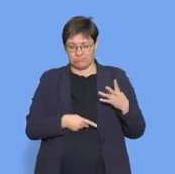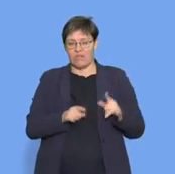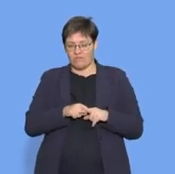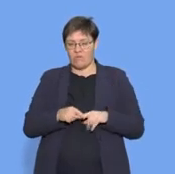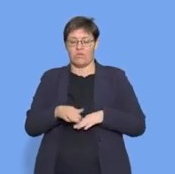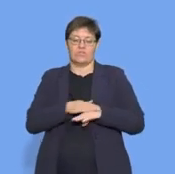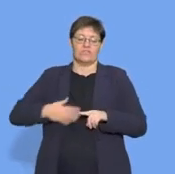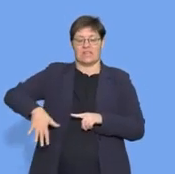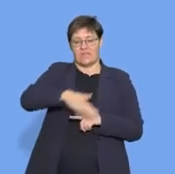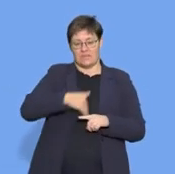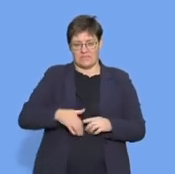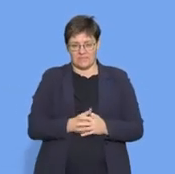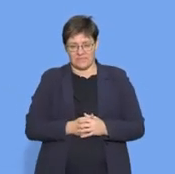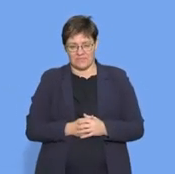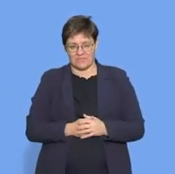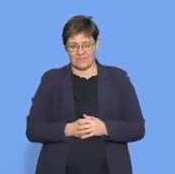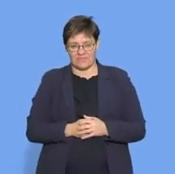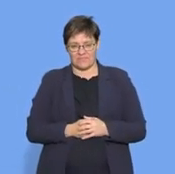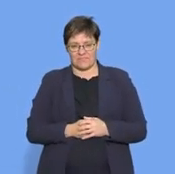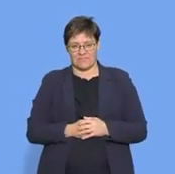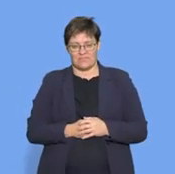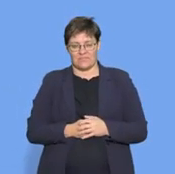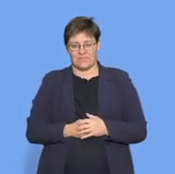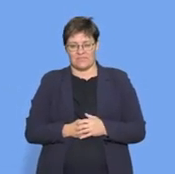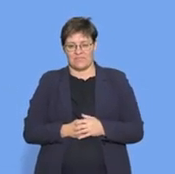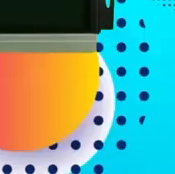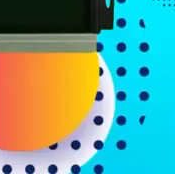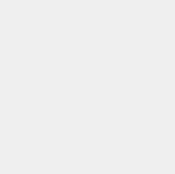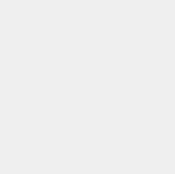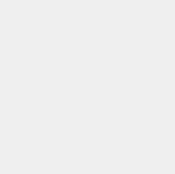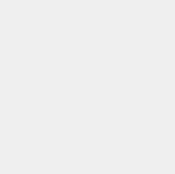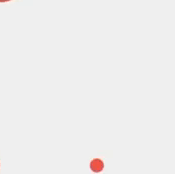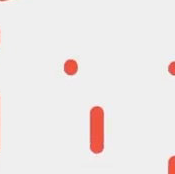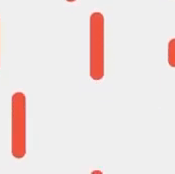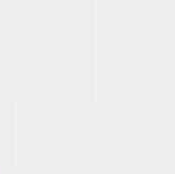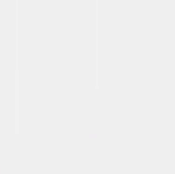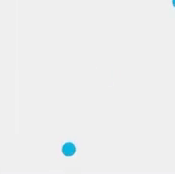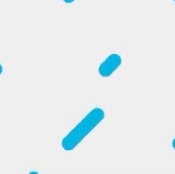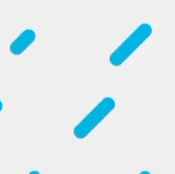apply these formulas to surface area. See you soon.